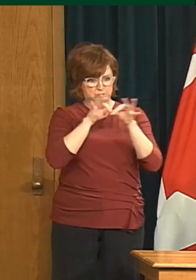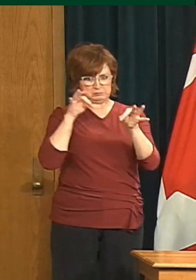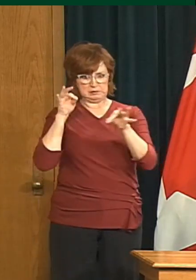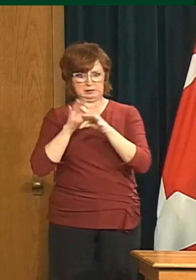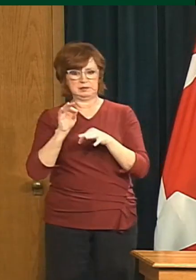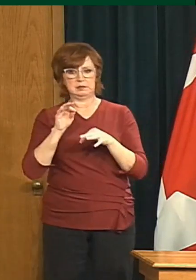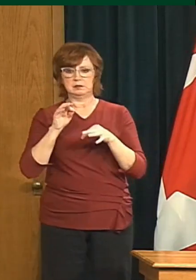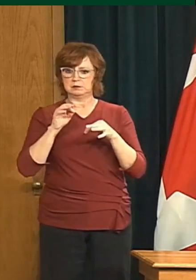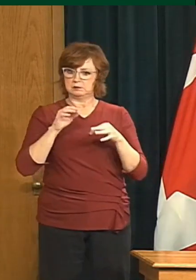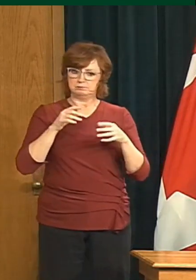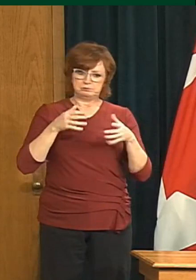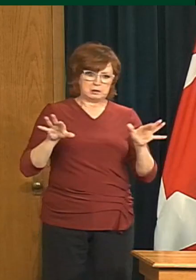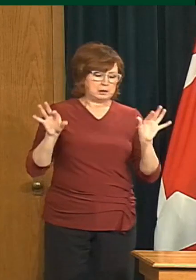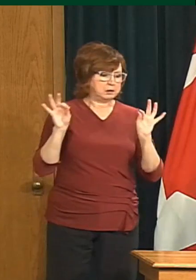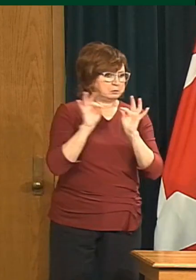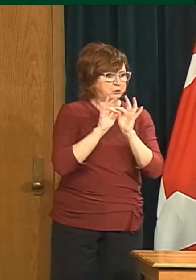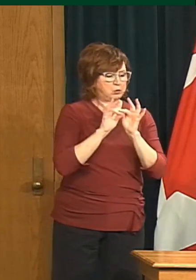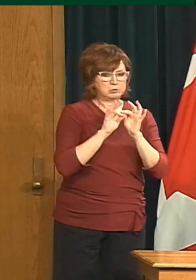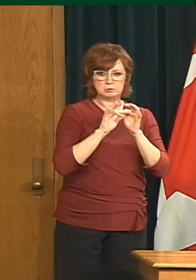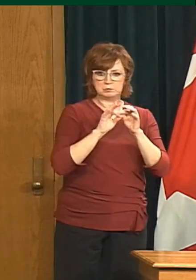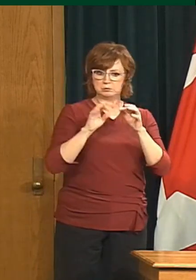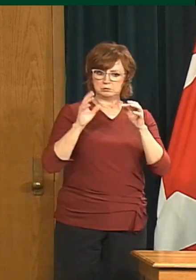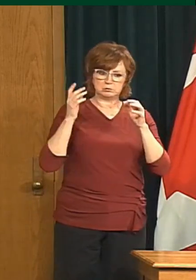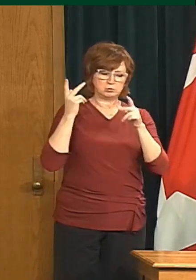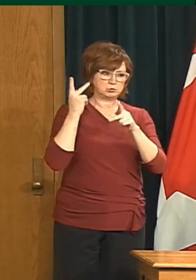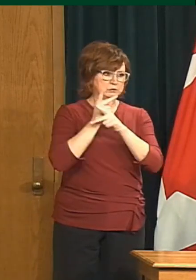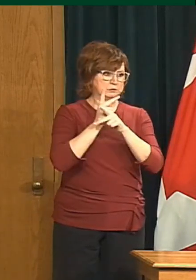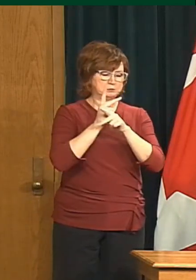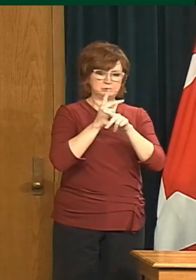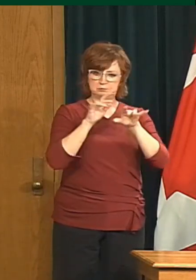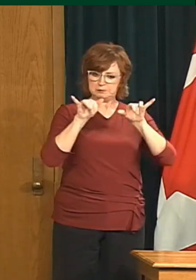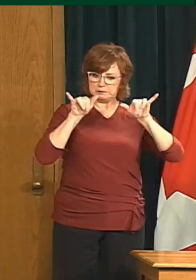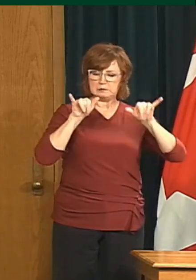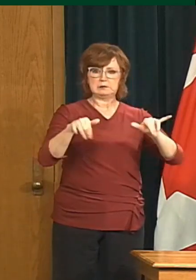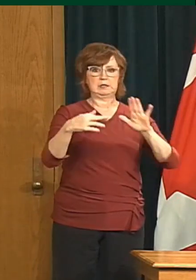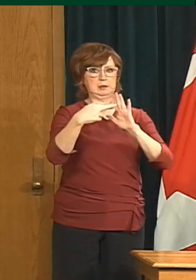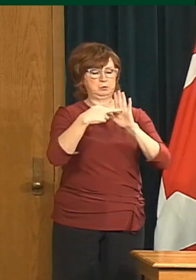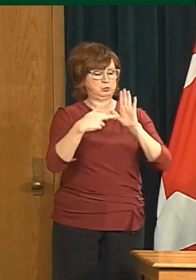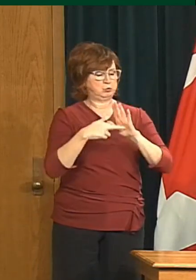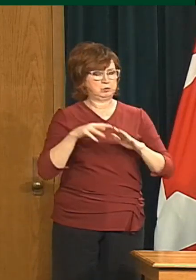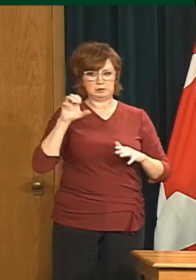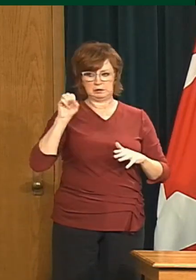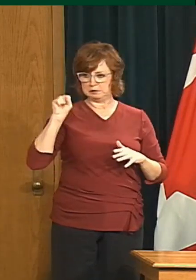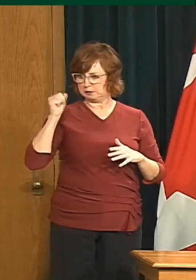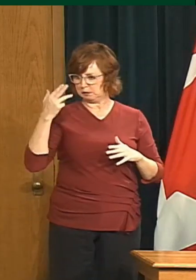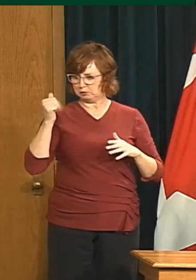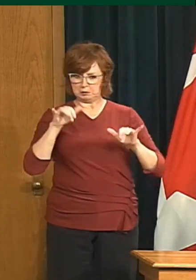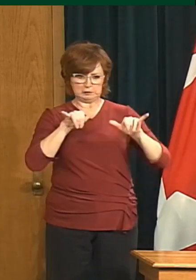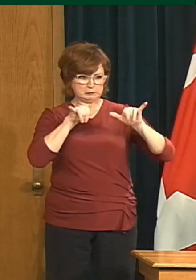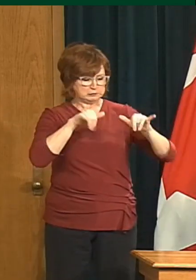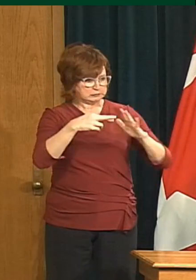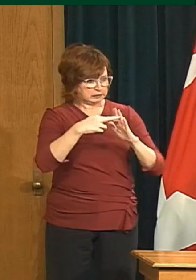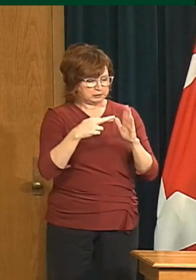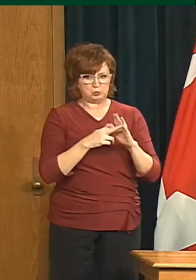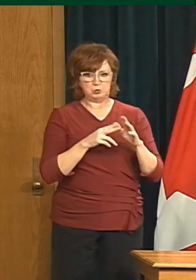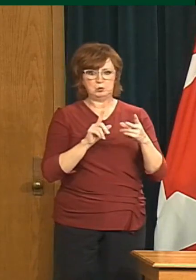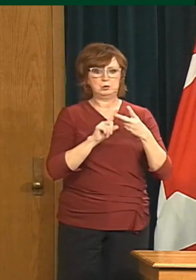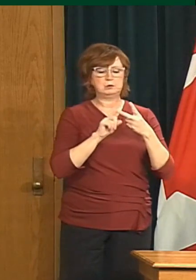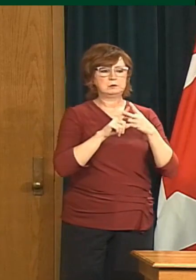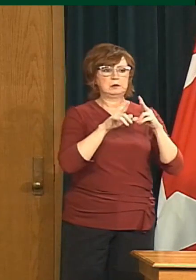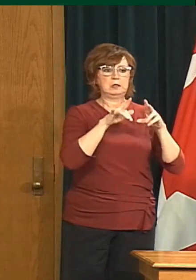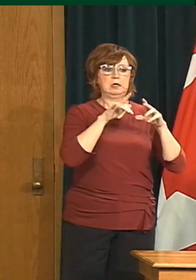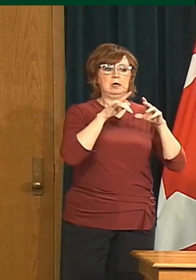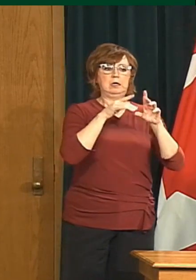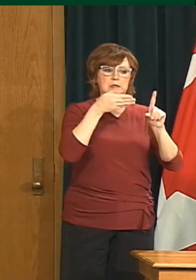and emphasizes through an order all the steps that the SHA has already been putting in place, which includes that staff restrict work to